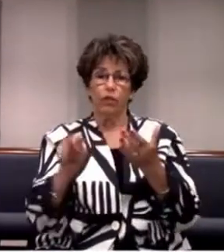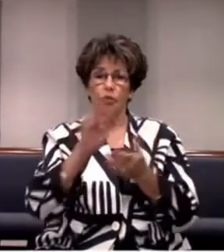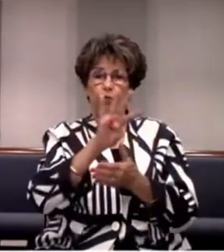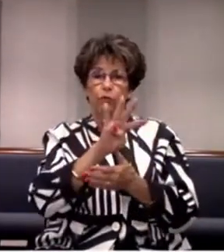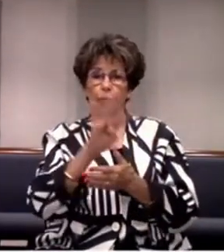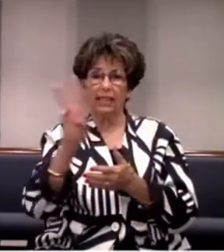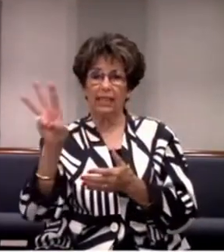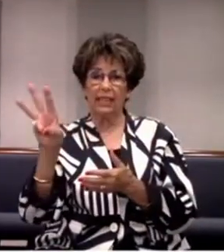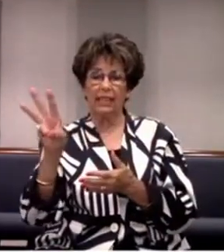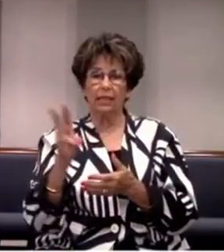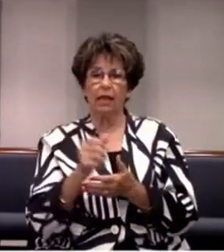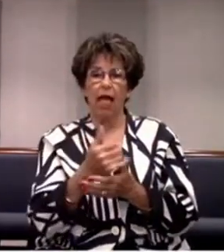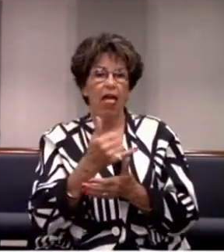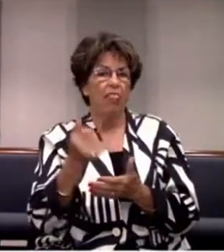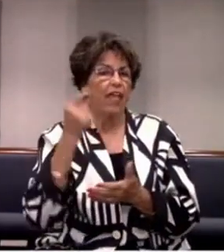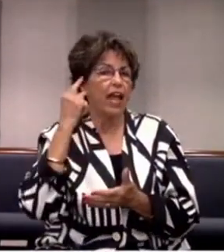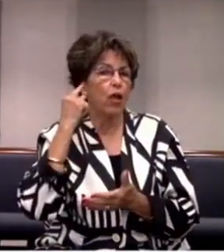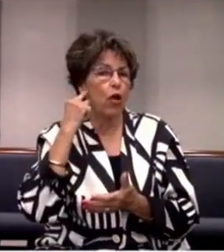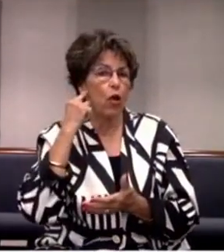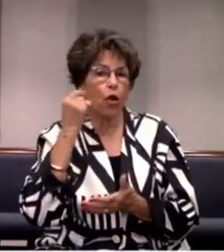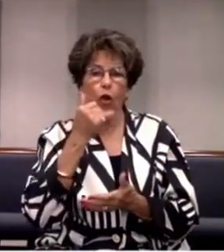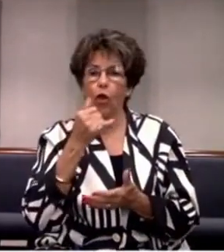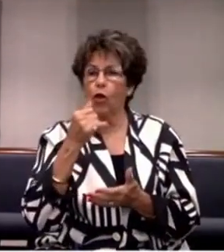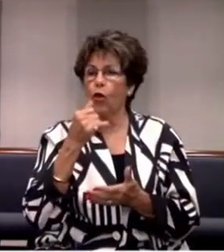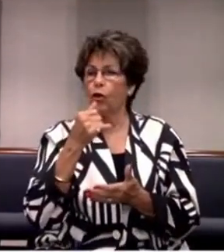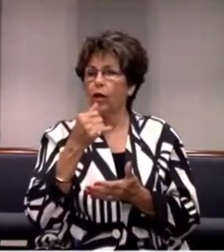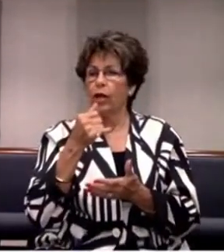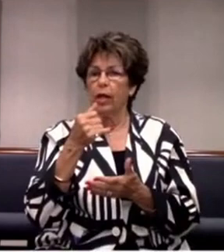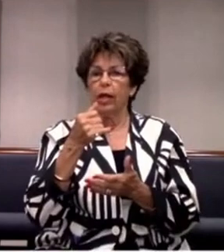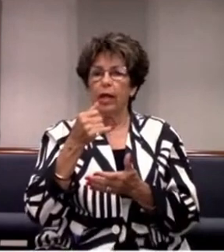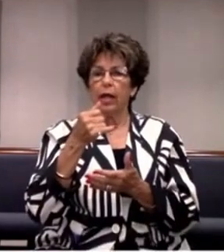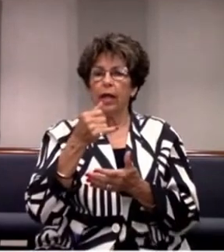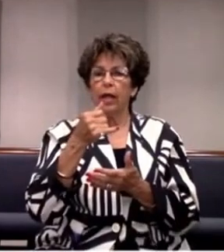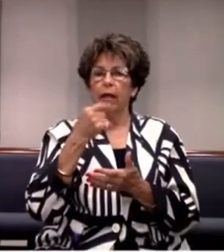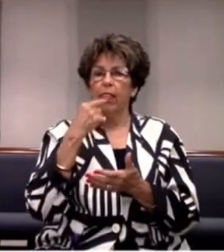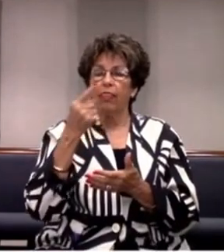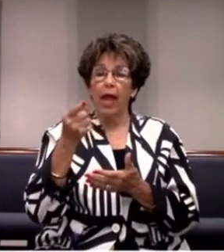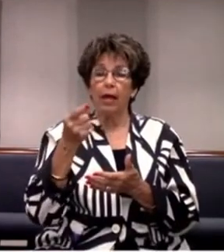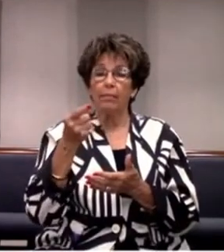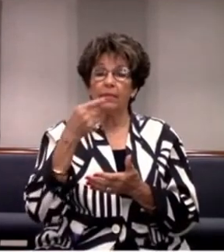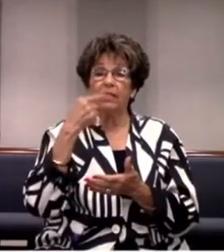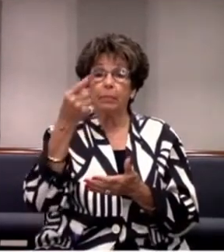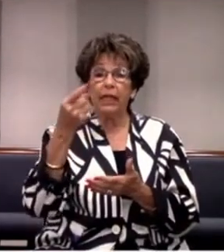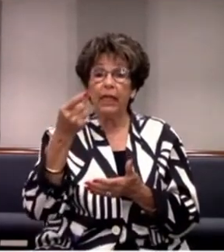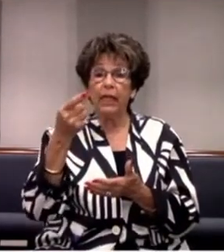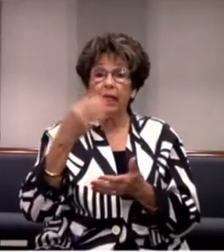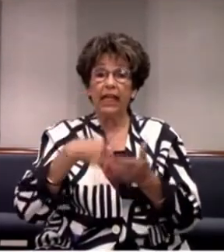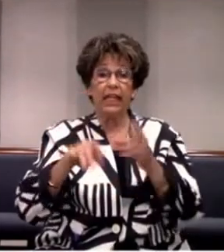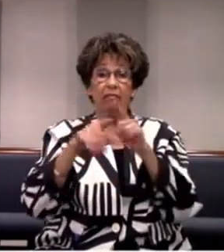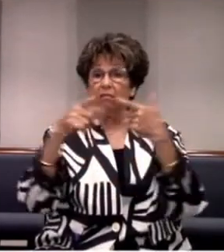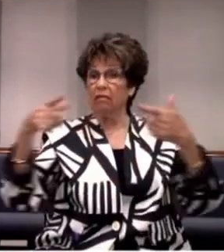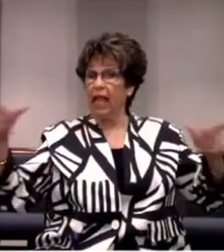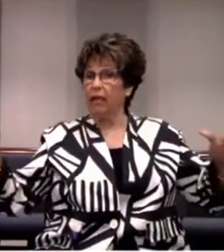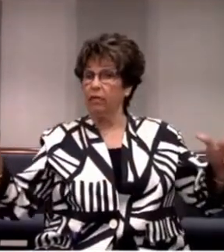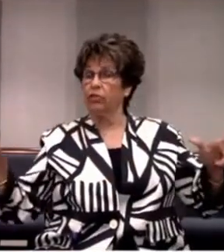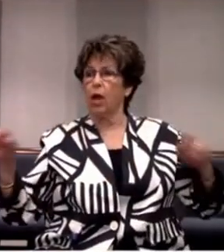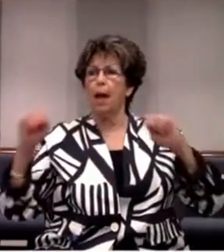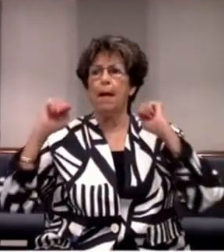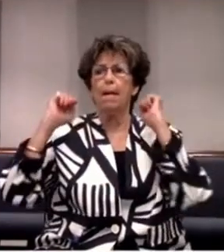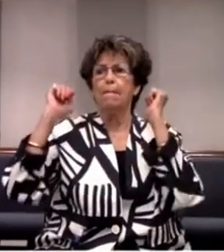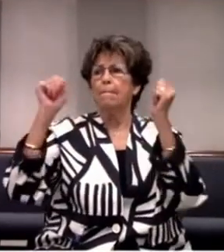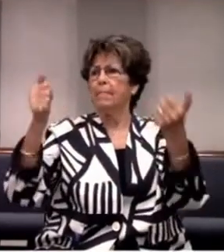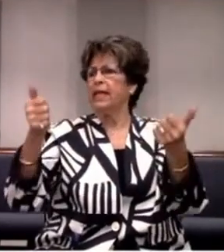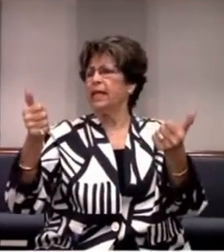for they heard them speak with tongues and magnify God. Immediately upon being